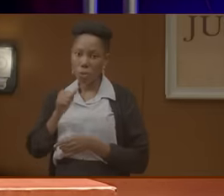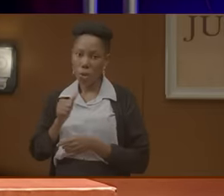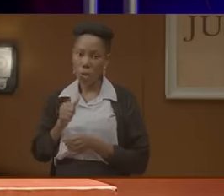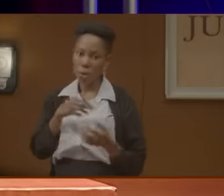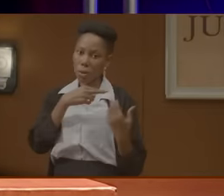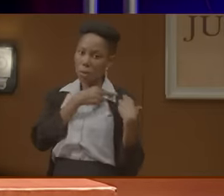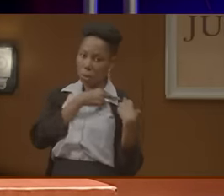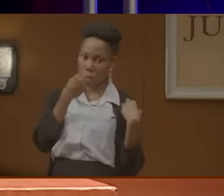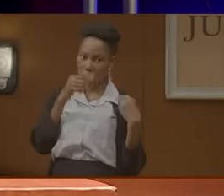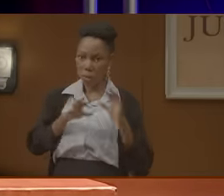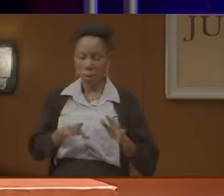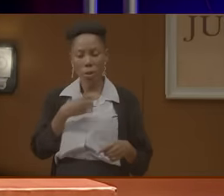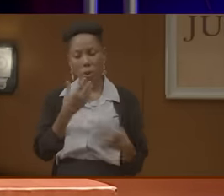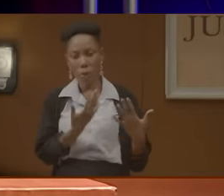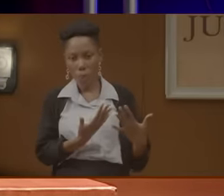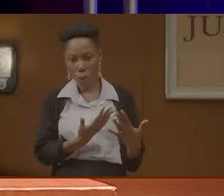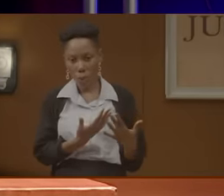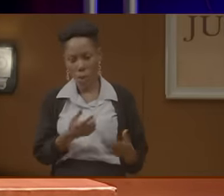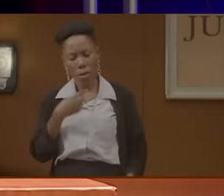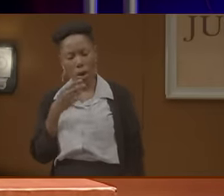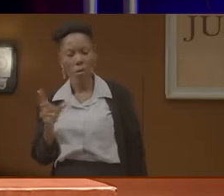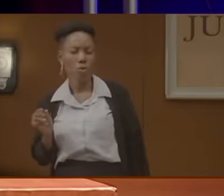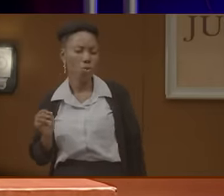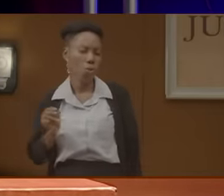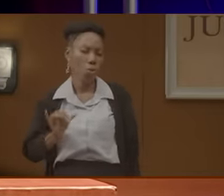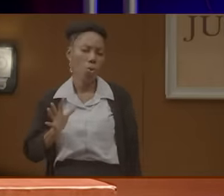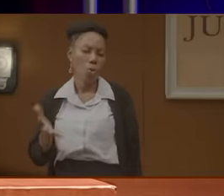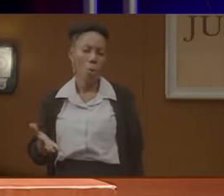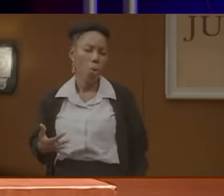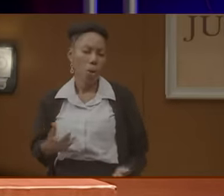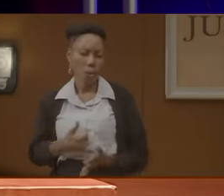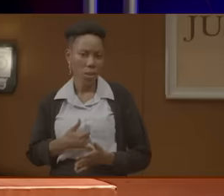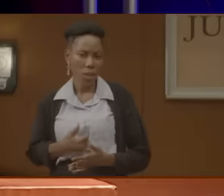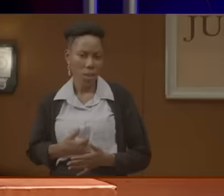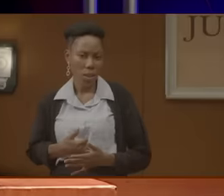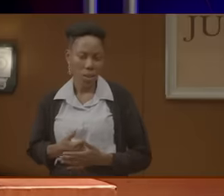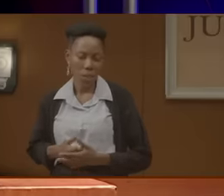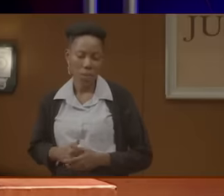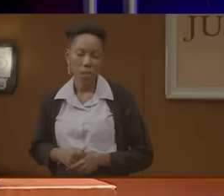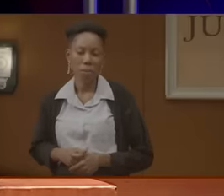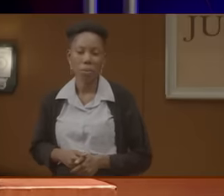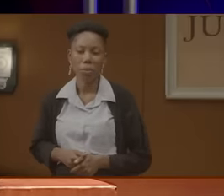for anything. Hold on first. He said, no, he cannot do it too. I have the